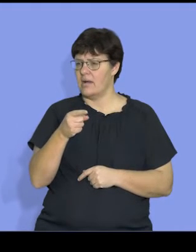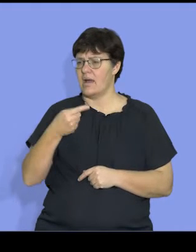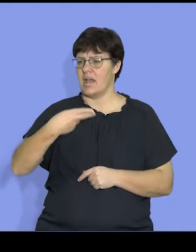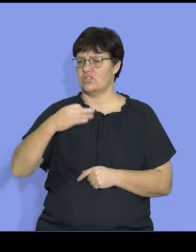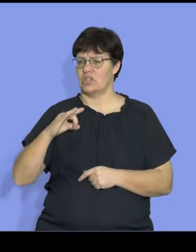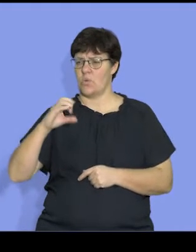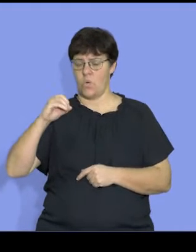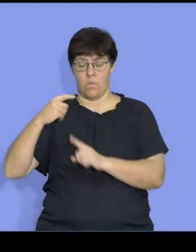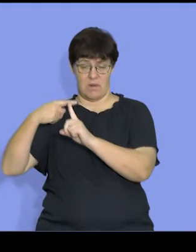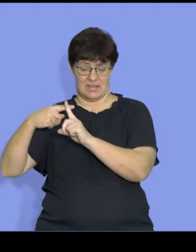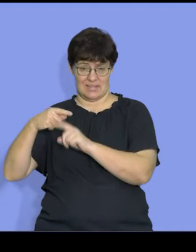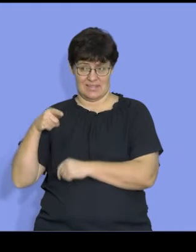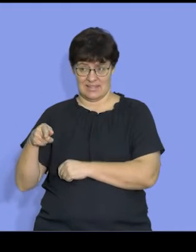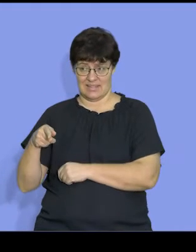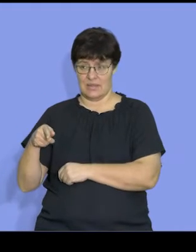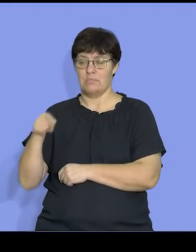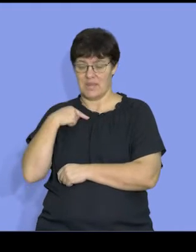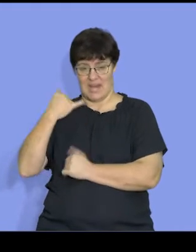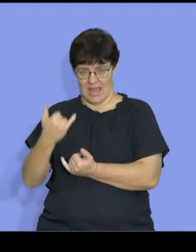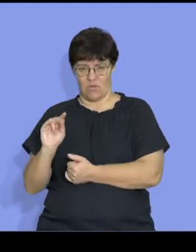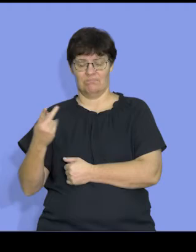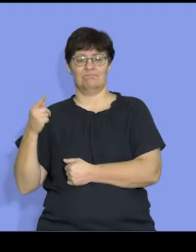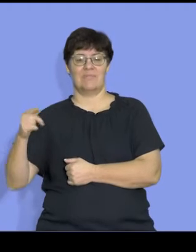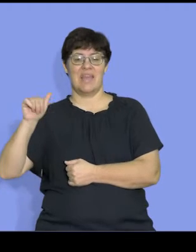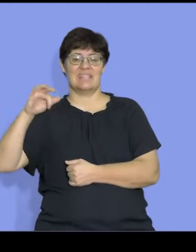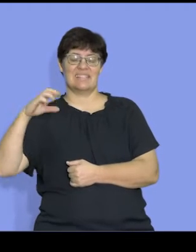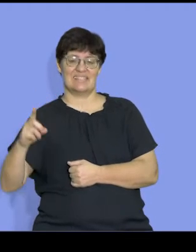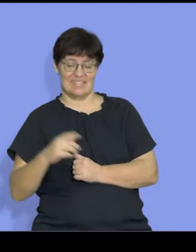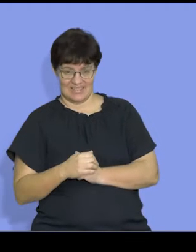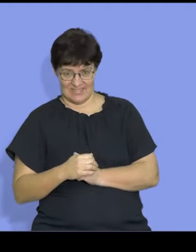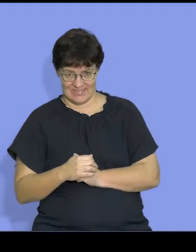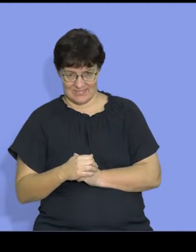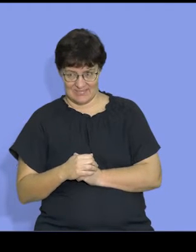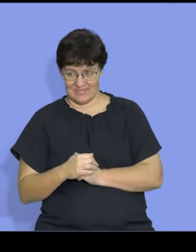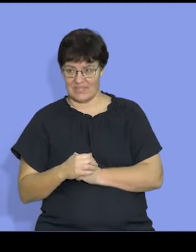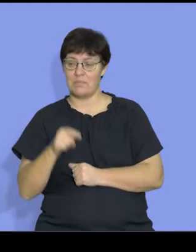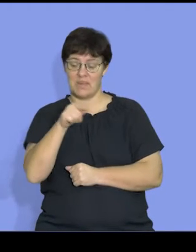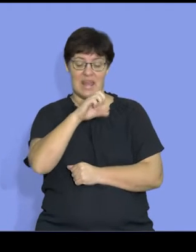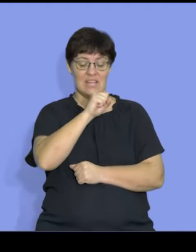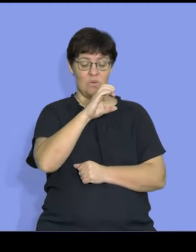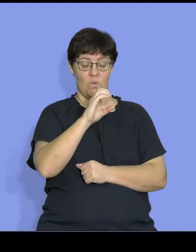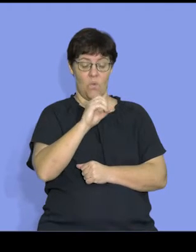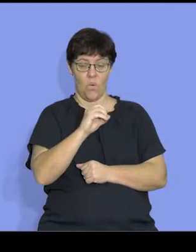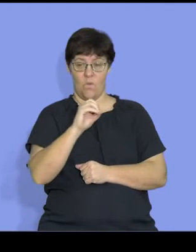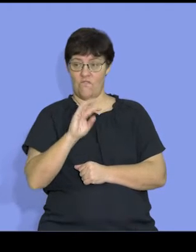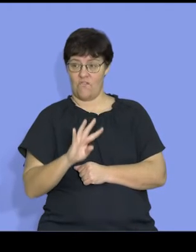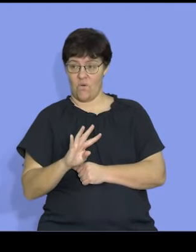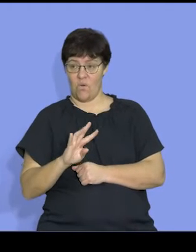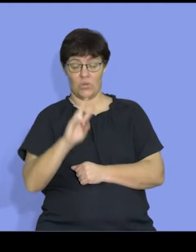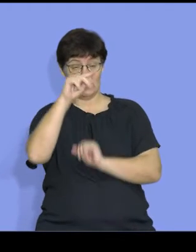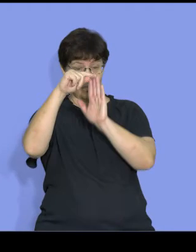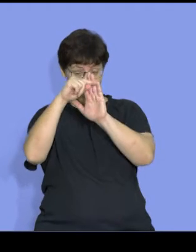the hydronium ion is an acid in the reverse reaction, or it's a conjugate acid, and then the sulfate ion is